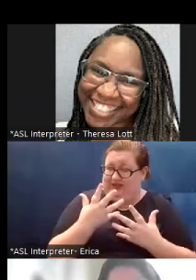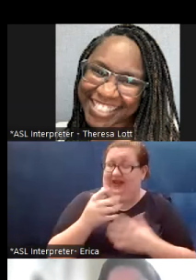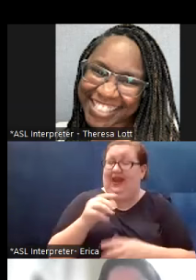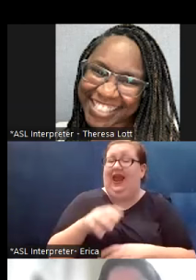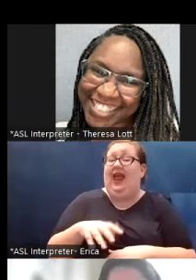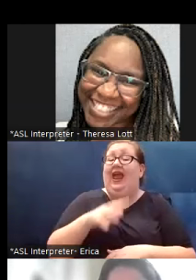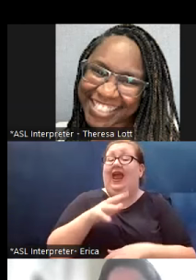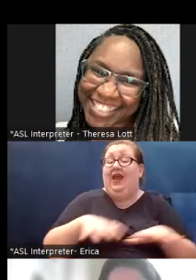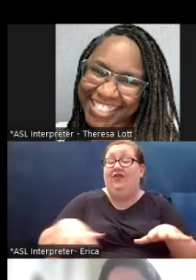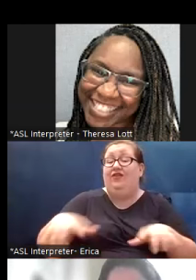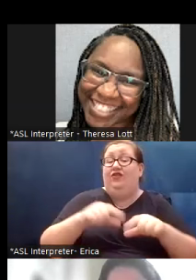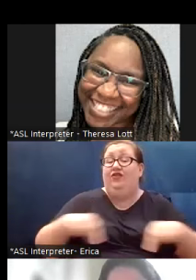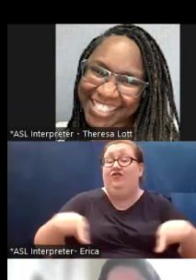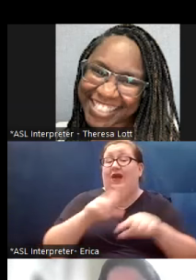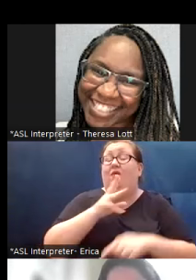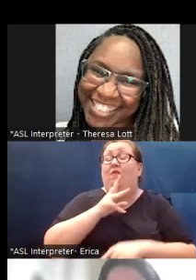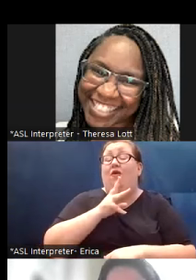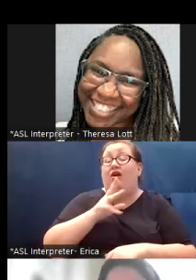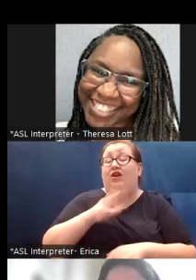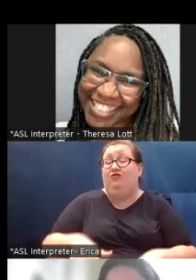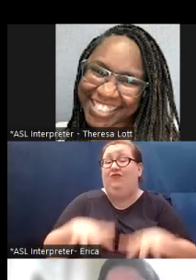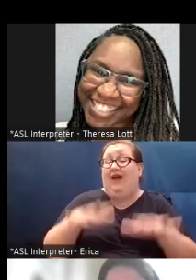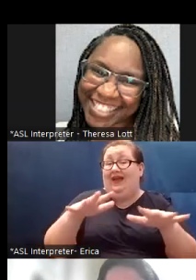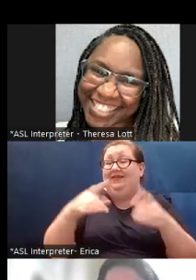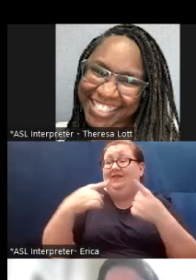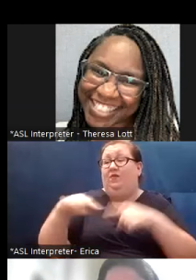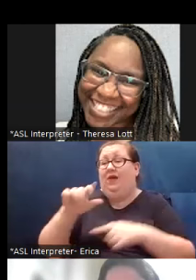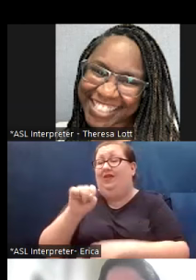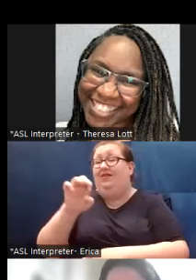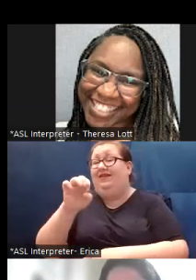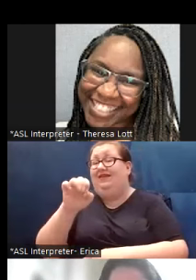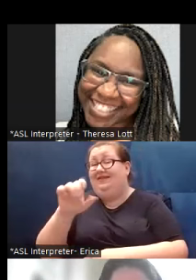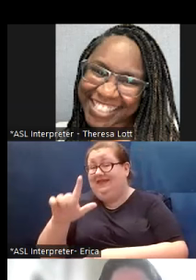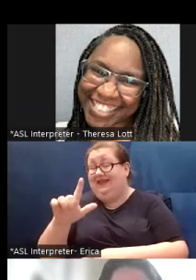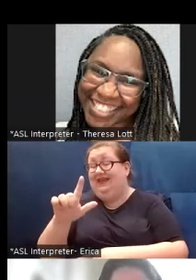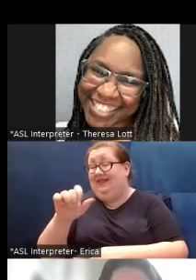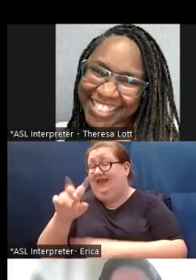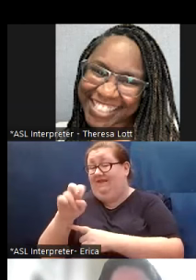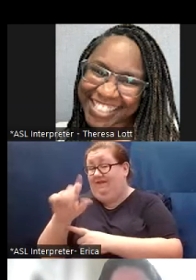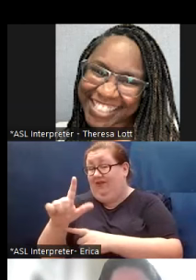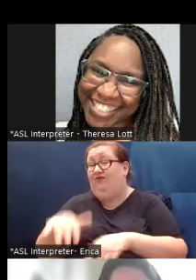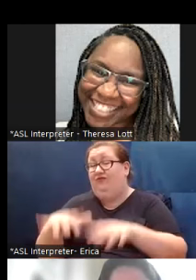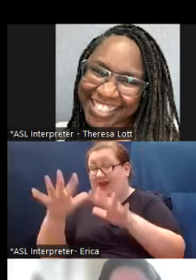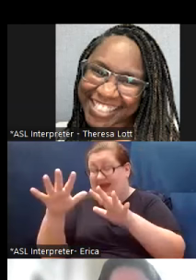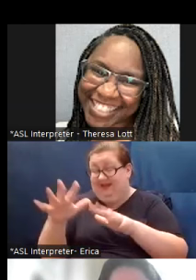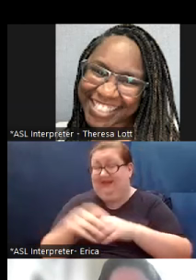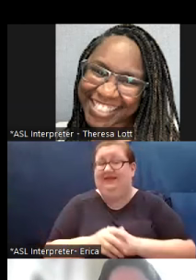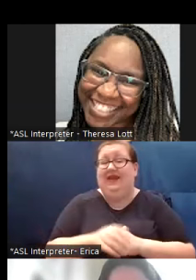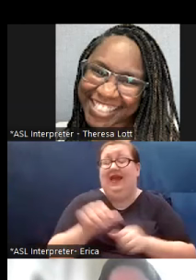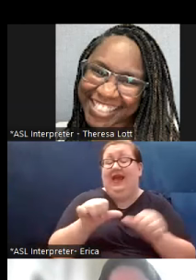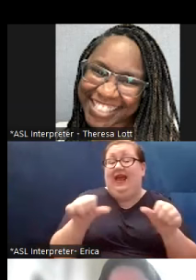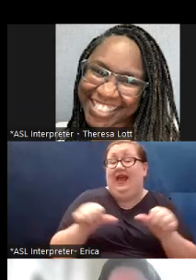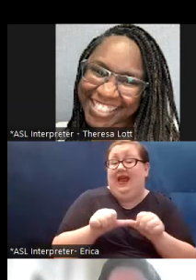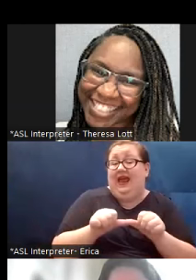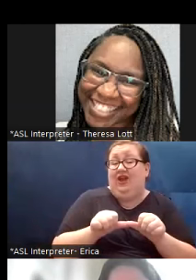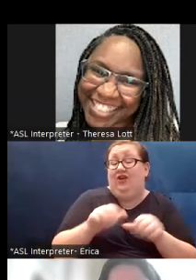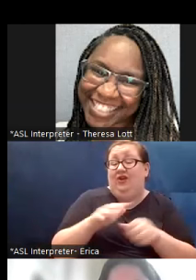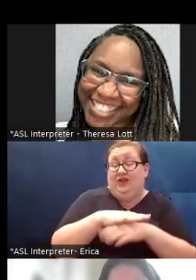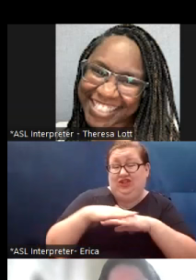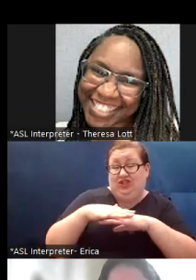rises as sea level rises, and areas of high wastewater discharge with shallow groundwater will